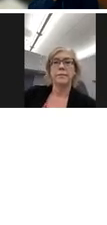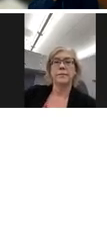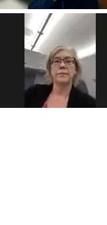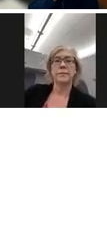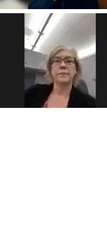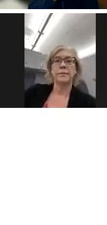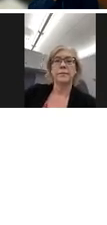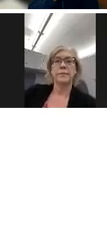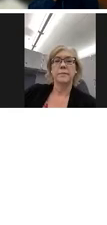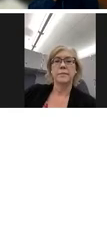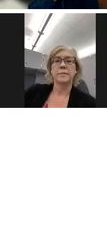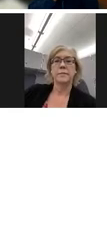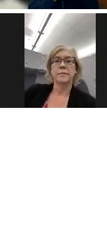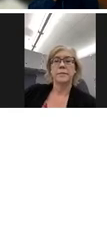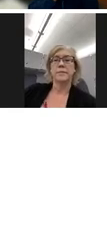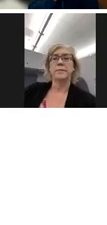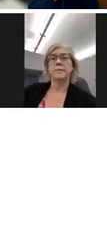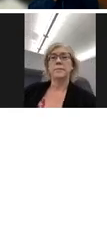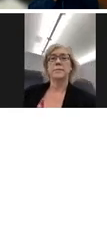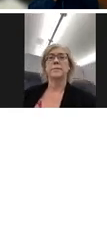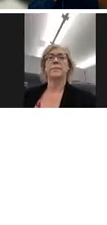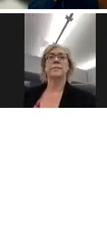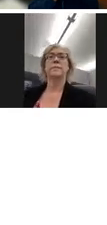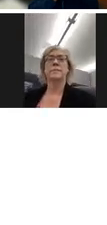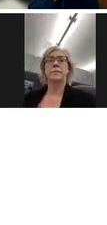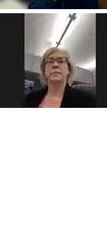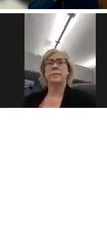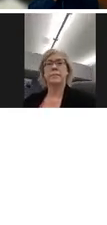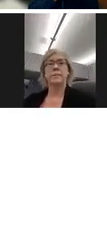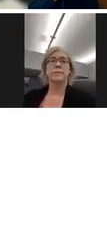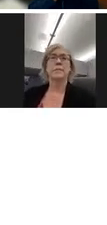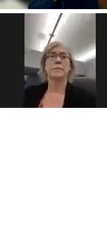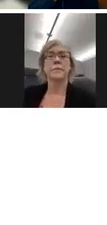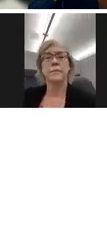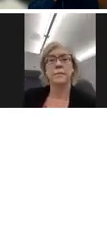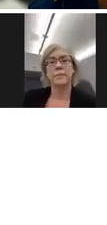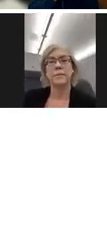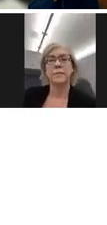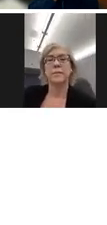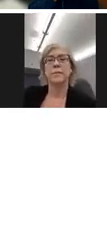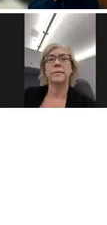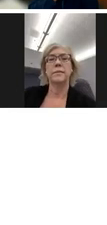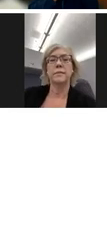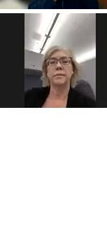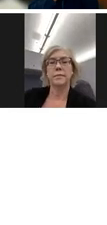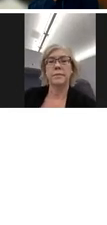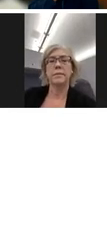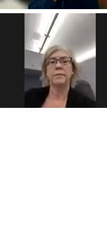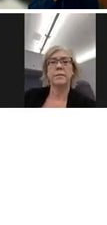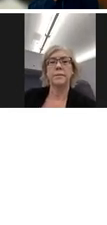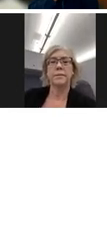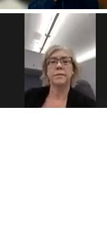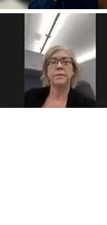very successful. We were able to move a lot of those individuals over to employment that were laid off from Verizon. As an example, that's what